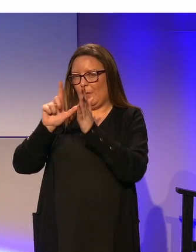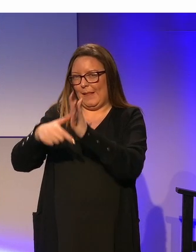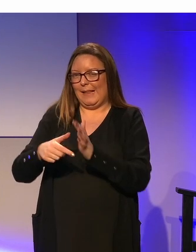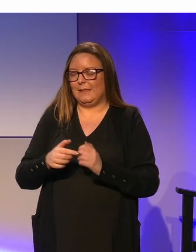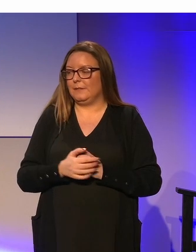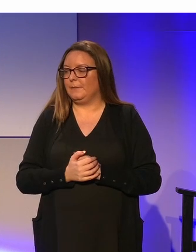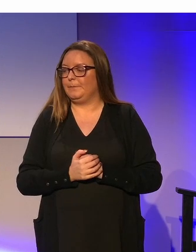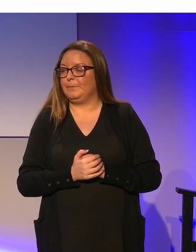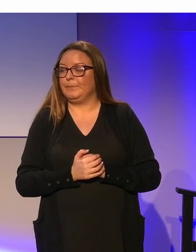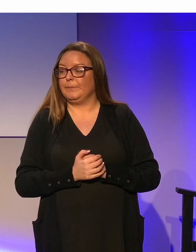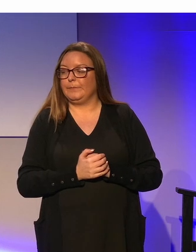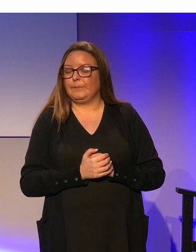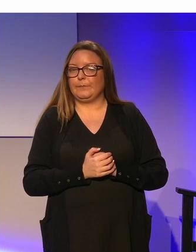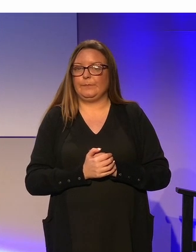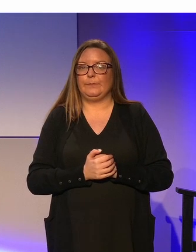at impact.